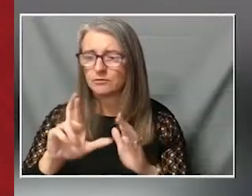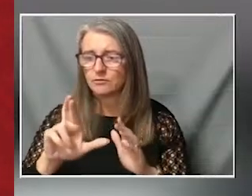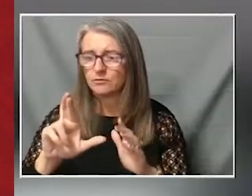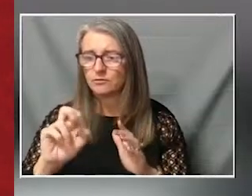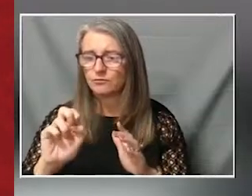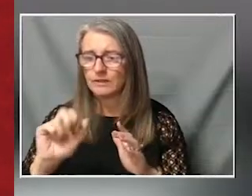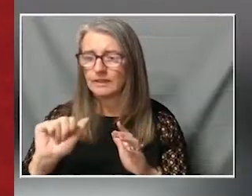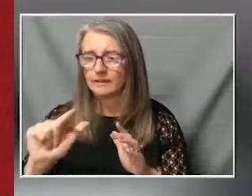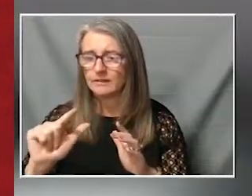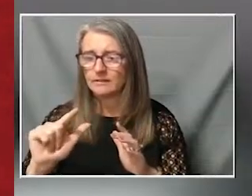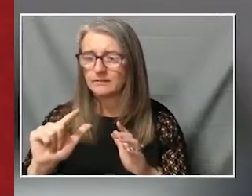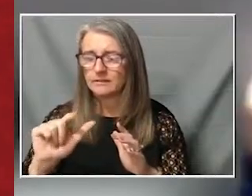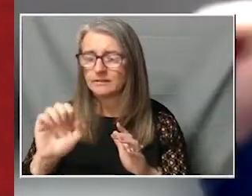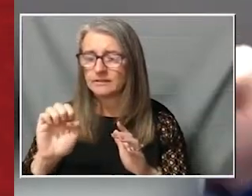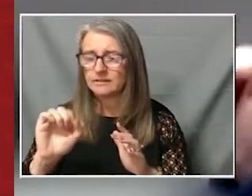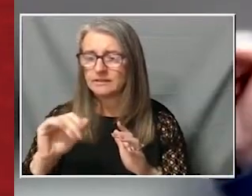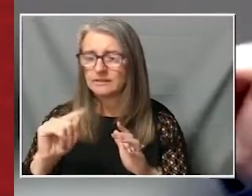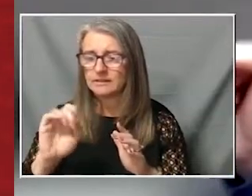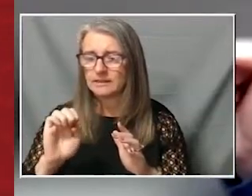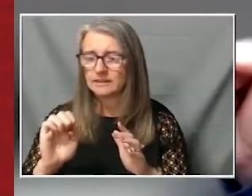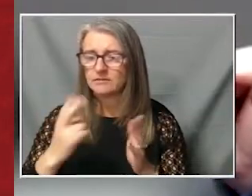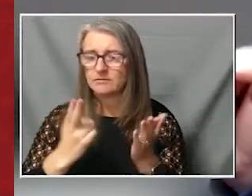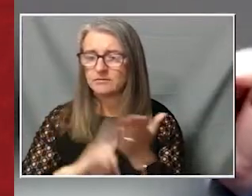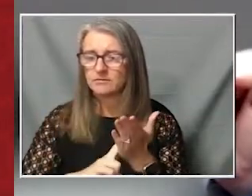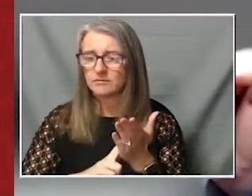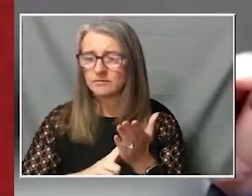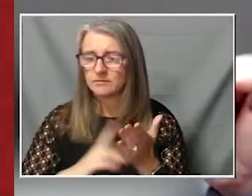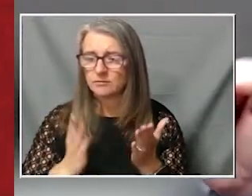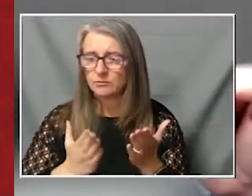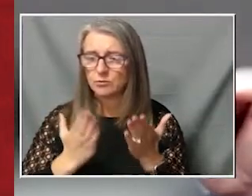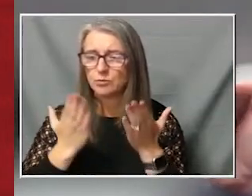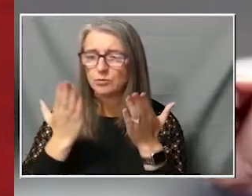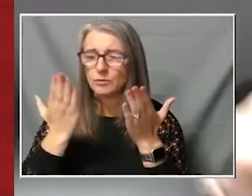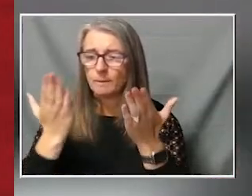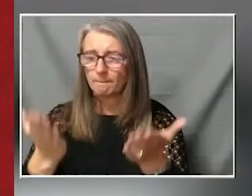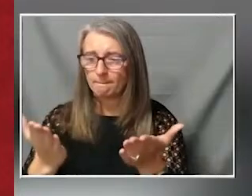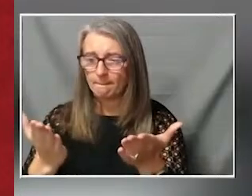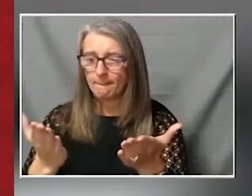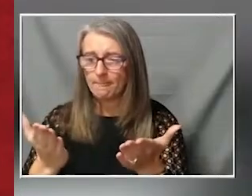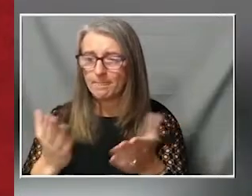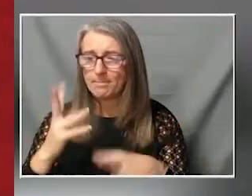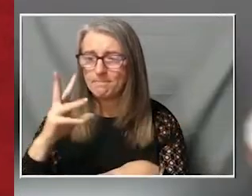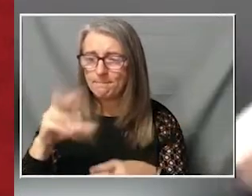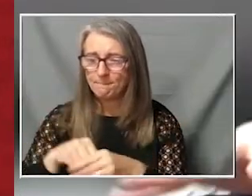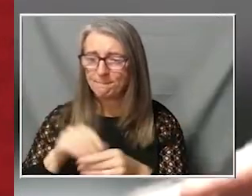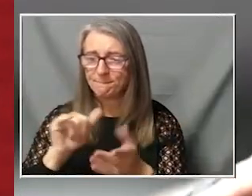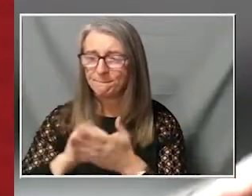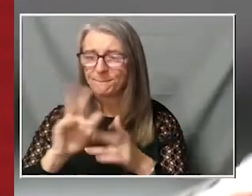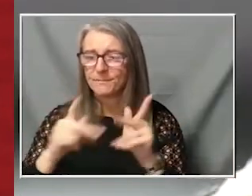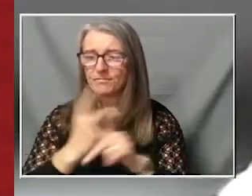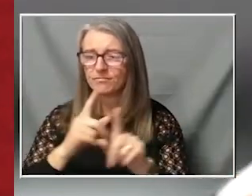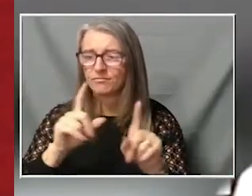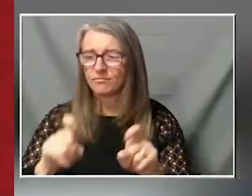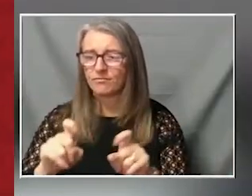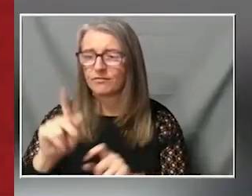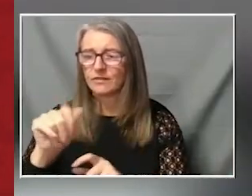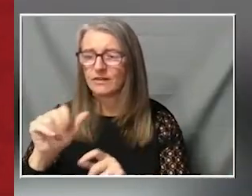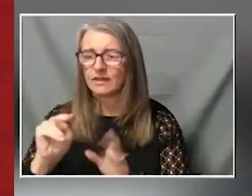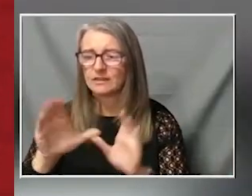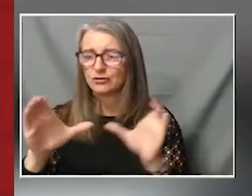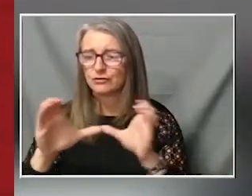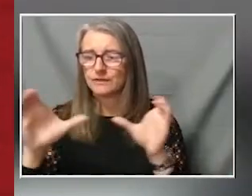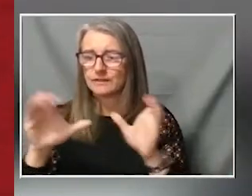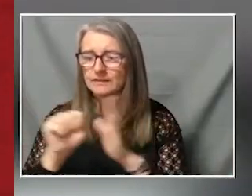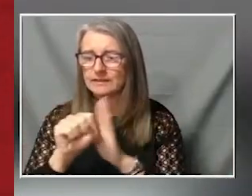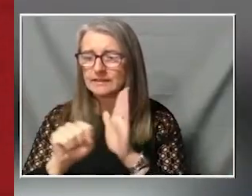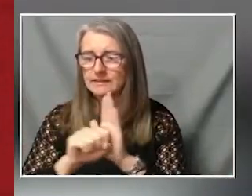in Kansas that strongly suggest you include a professional radon test as part of your home inspection. And Kansas is a certification state, which means that